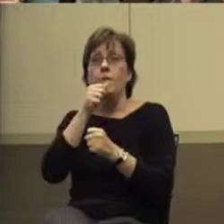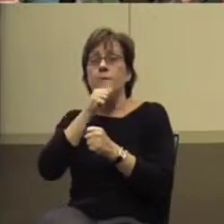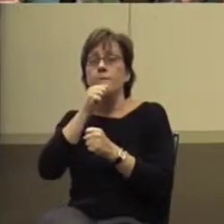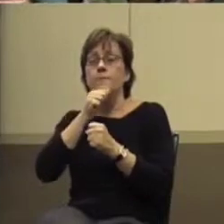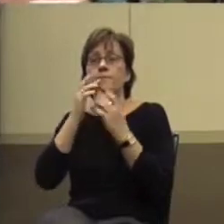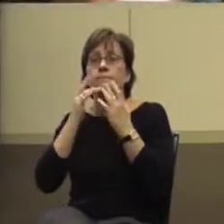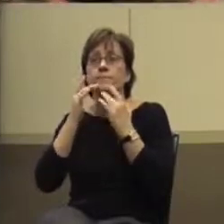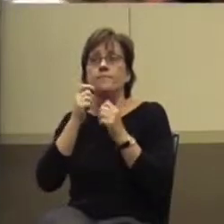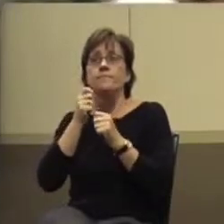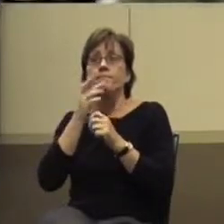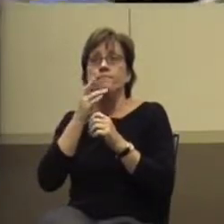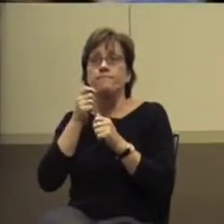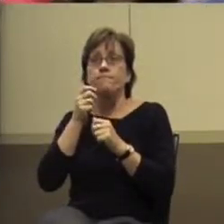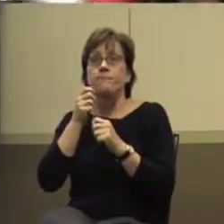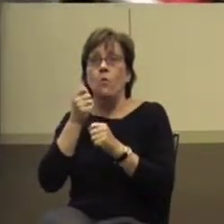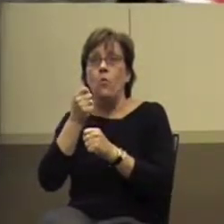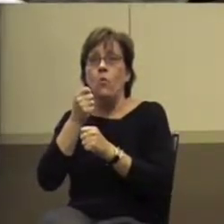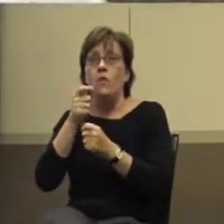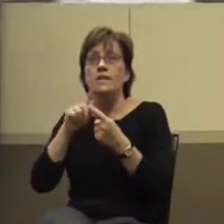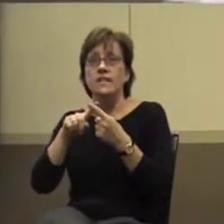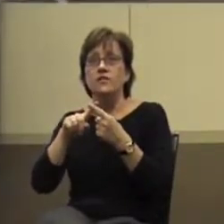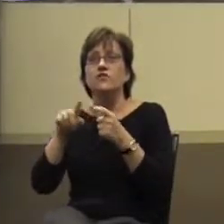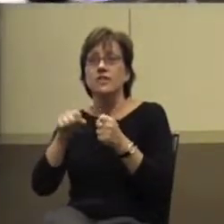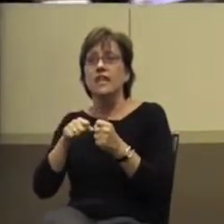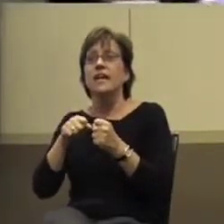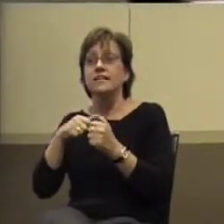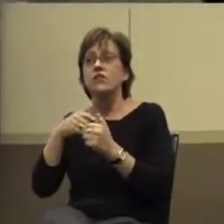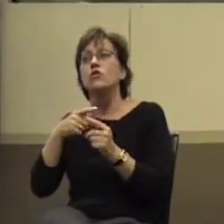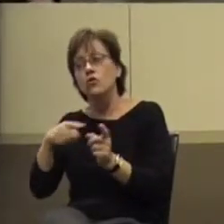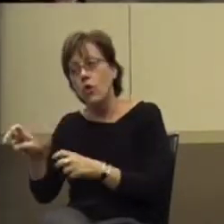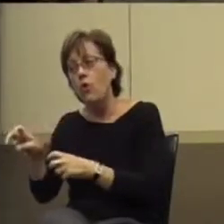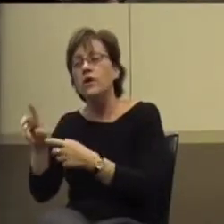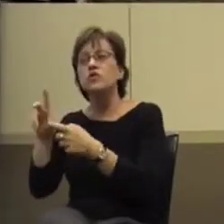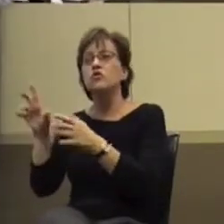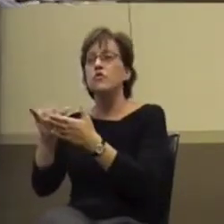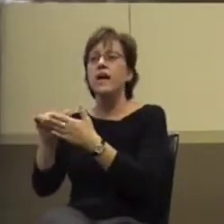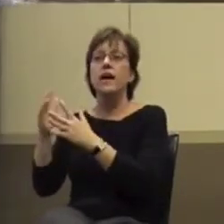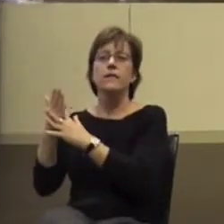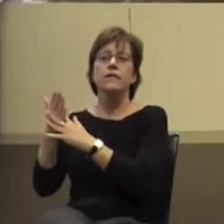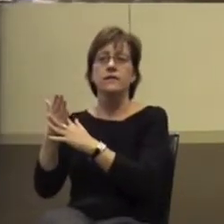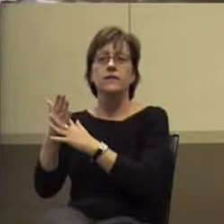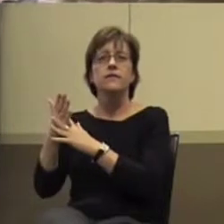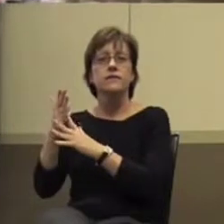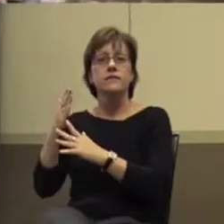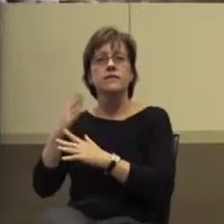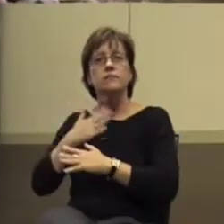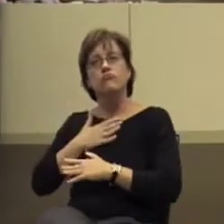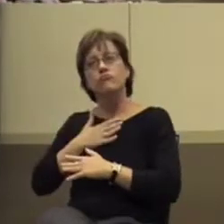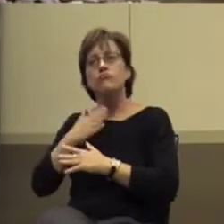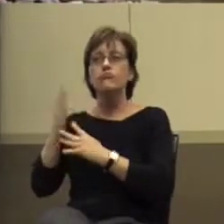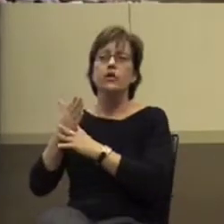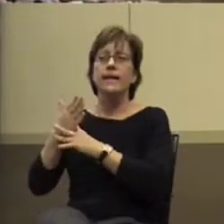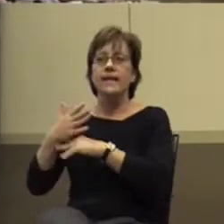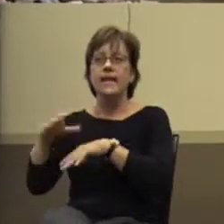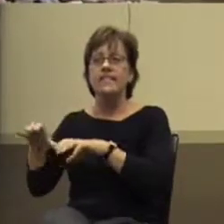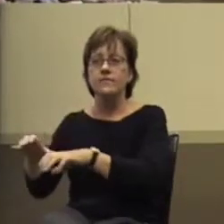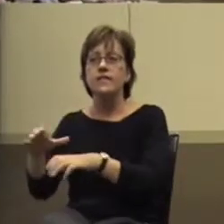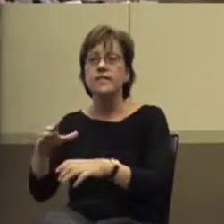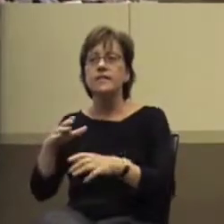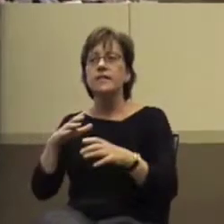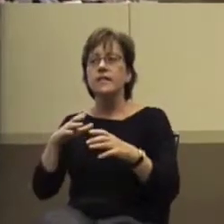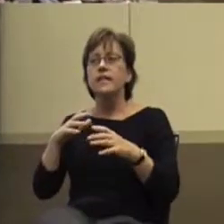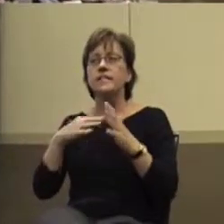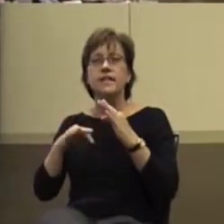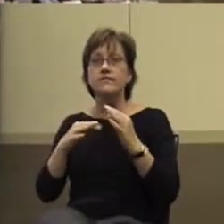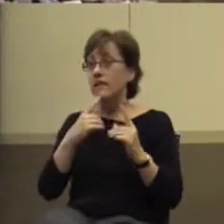Good point. If we're trying to if we're trying to really reinforce that functional language, whenever she is requesting for a break, yeah, instead